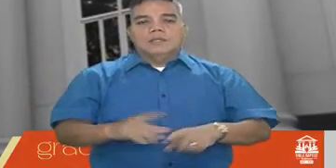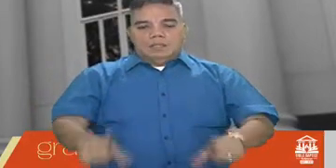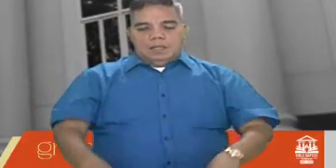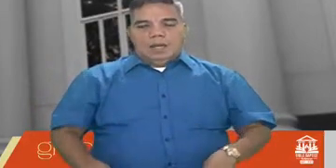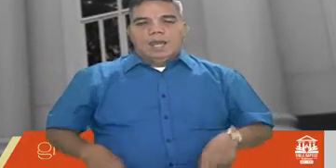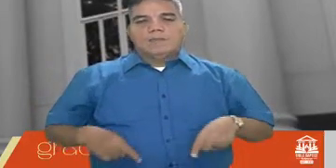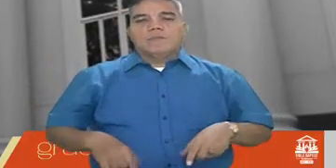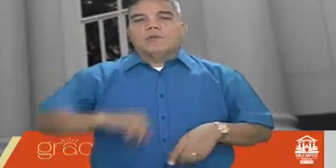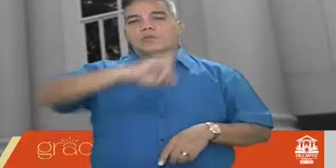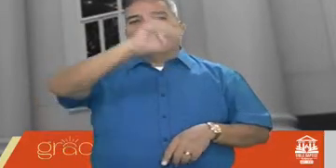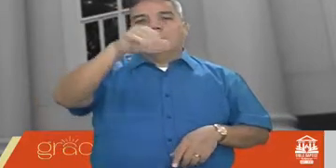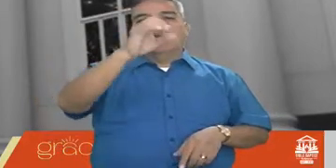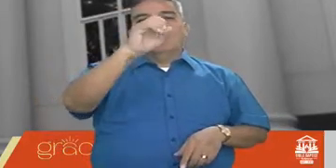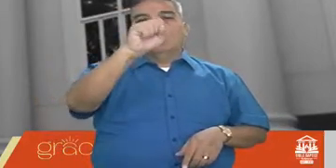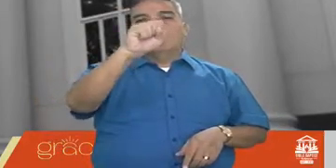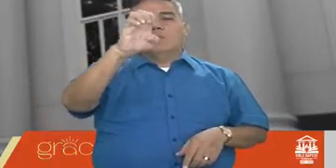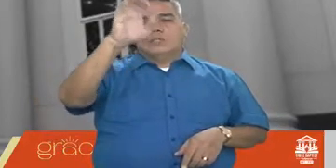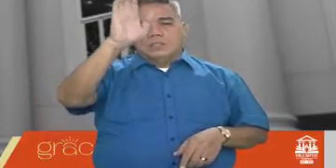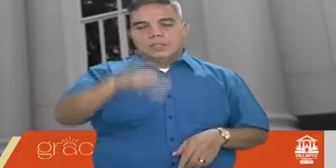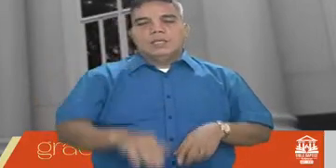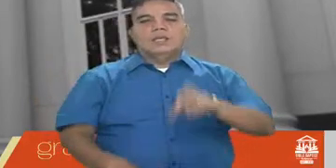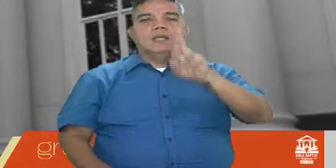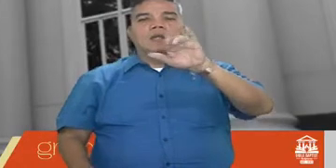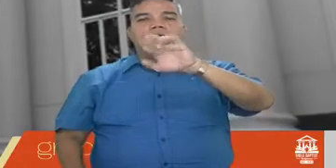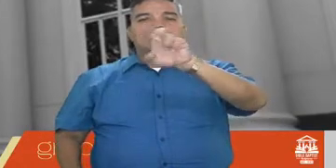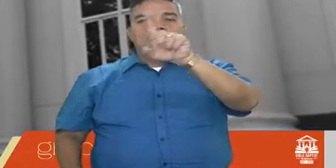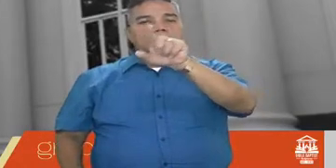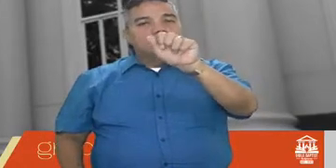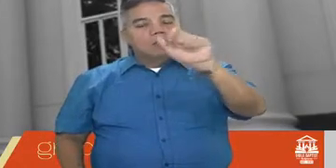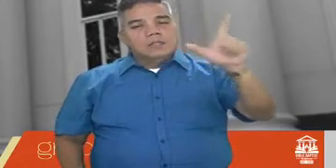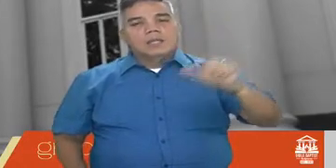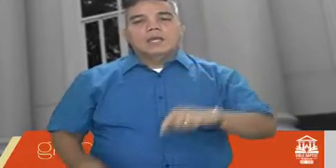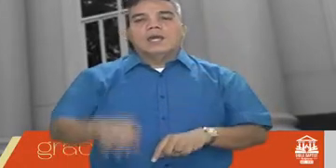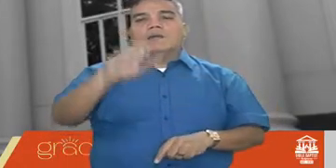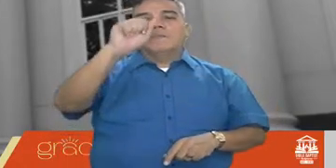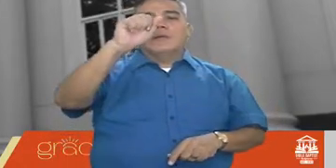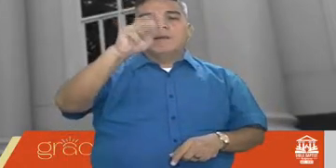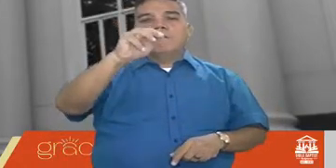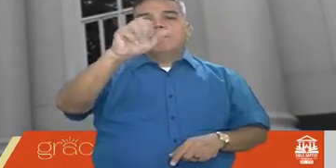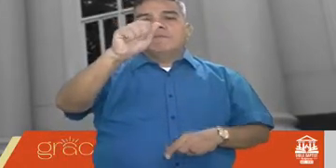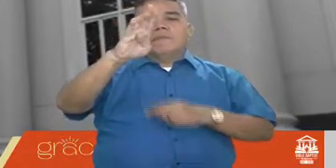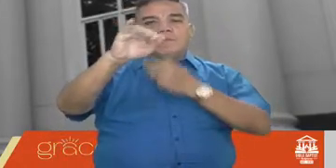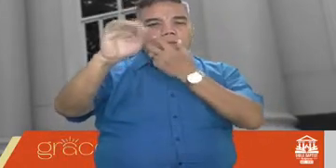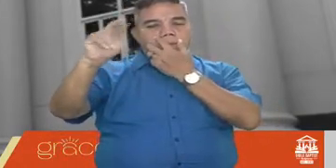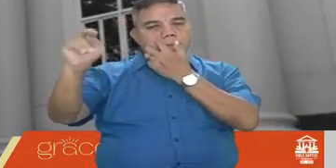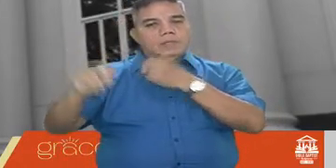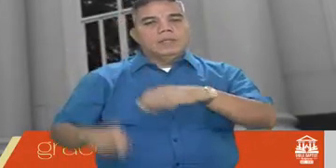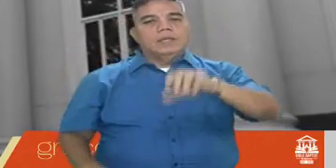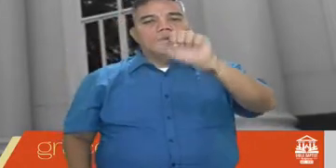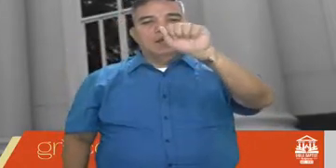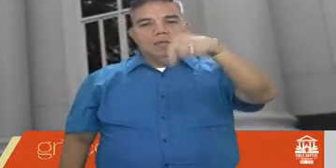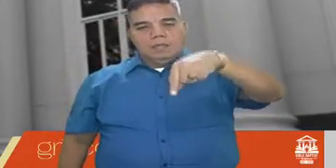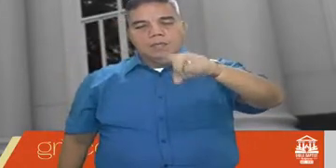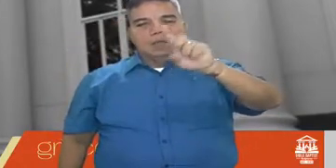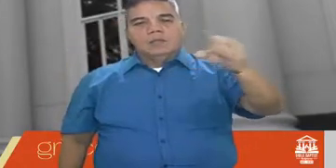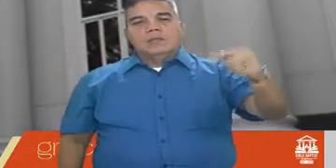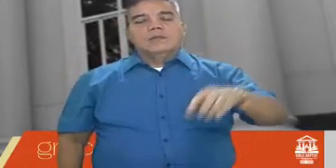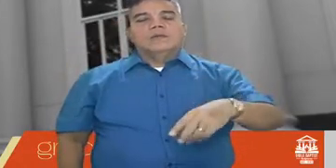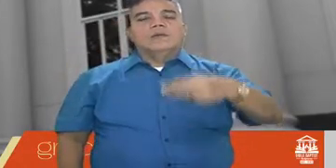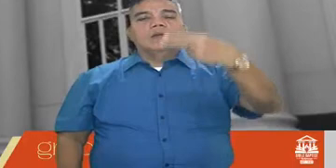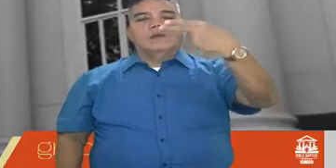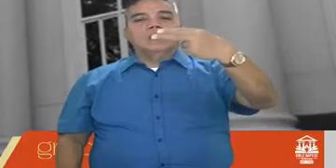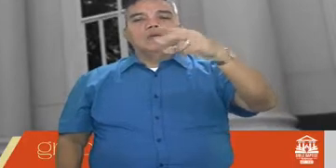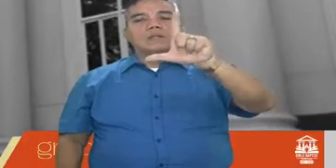likes of Dr. Jose Rizal, Andres Bonifacio, Apolinario Mabini, Emilio Aguinaldo, Juan